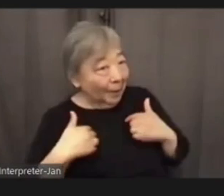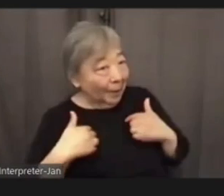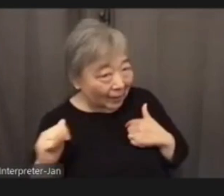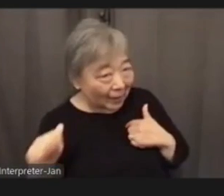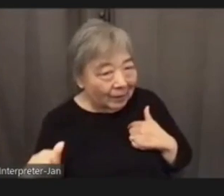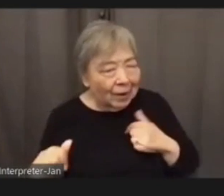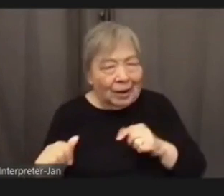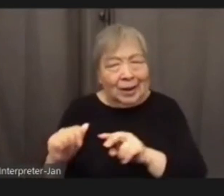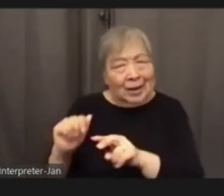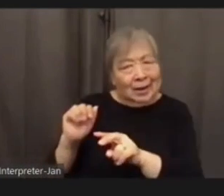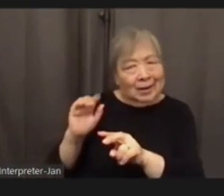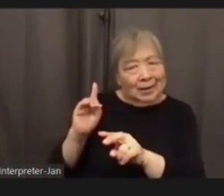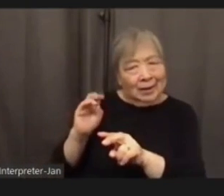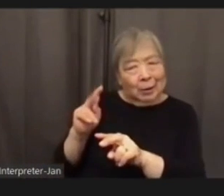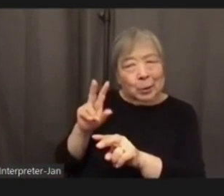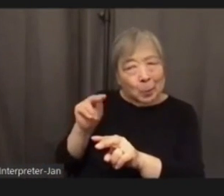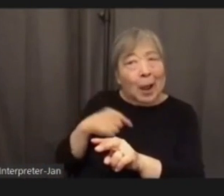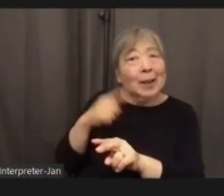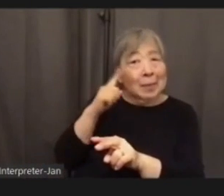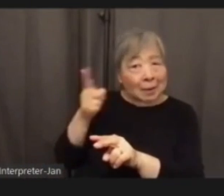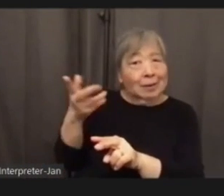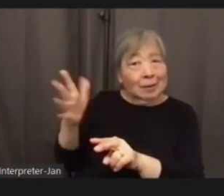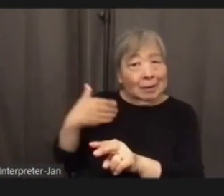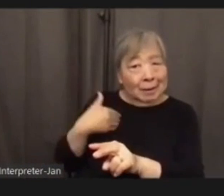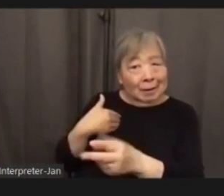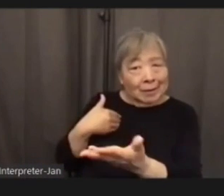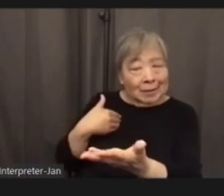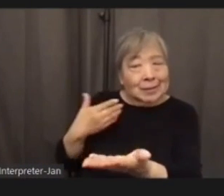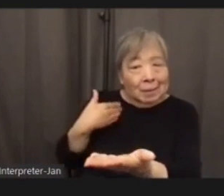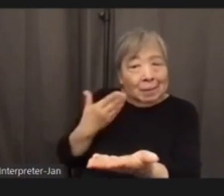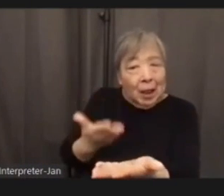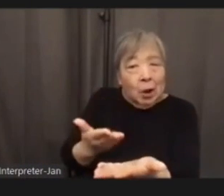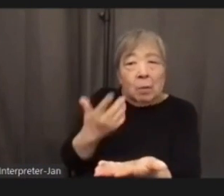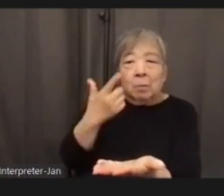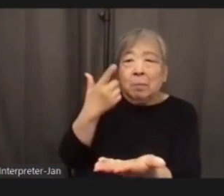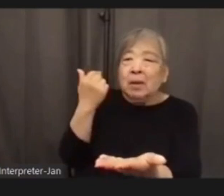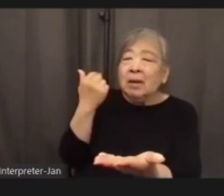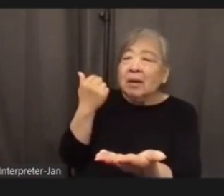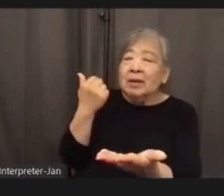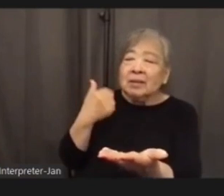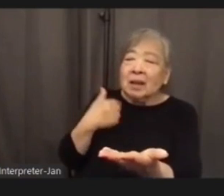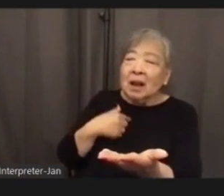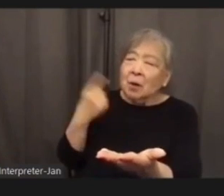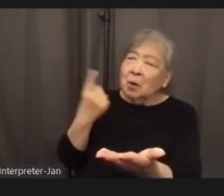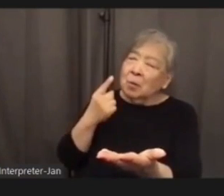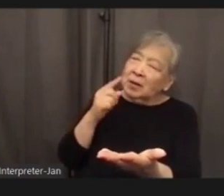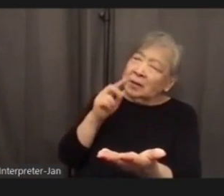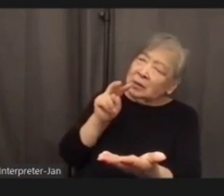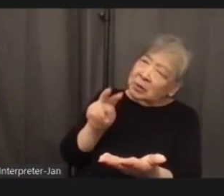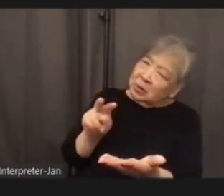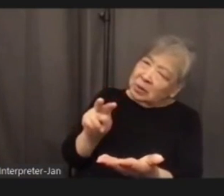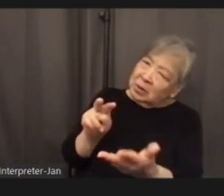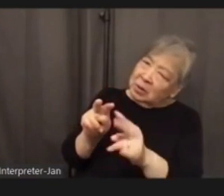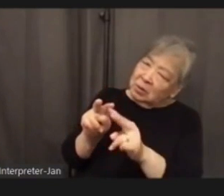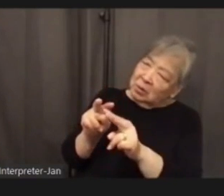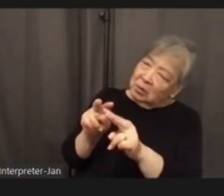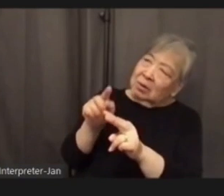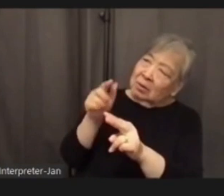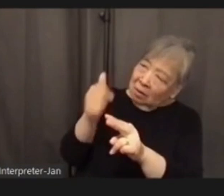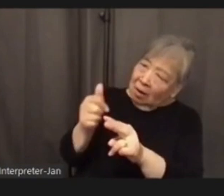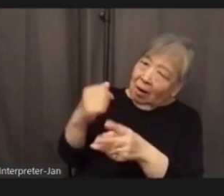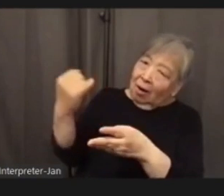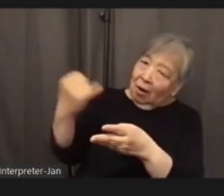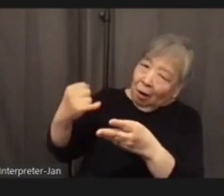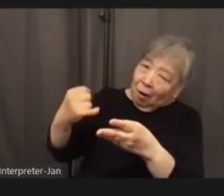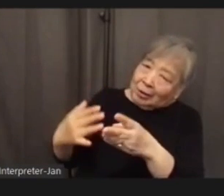I think it's there. It's funny because I think Nobuko, I've always looked at you as being an artist, and